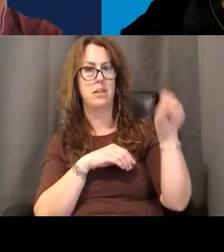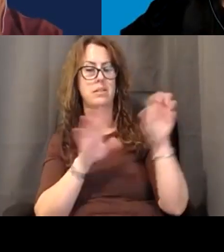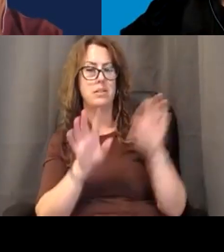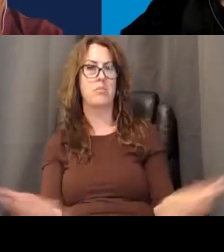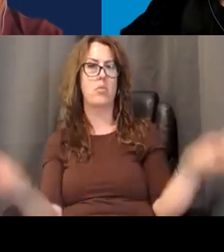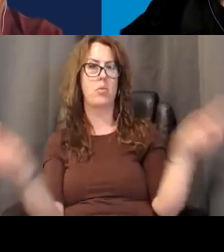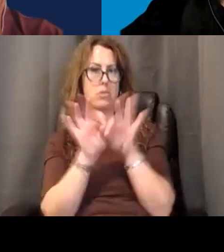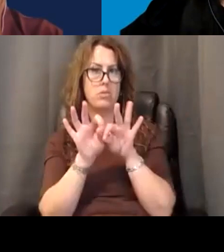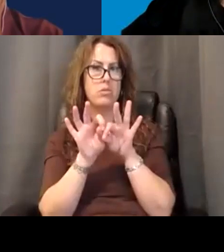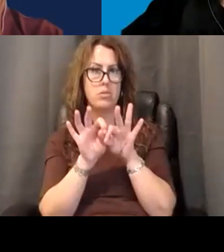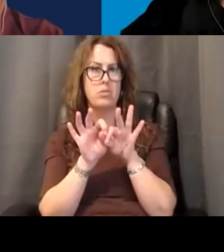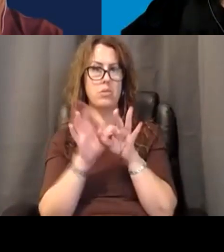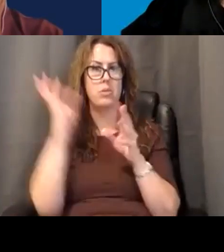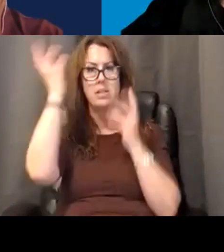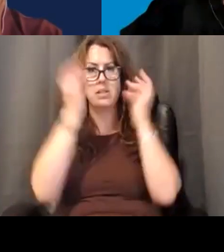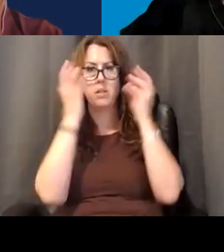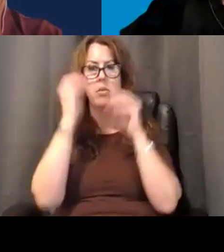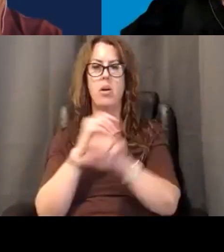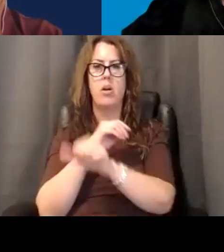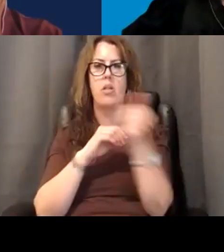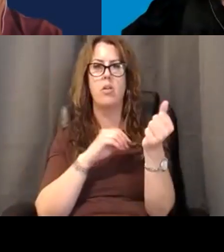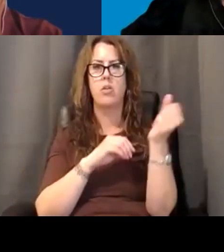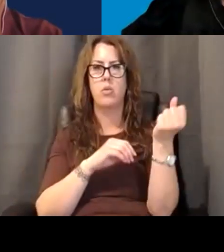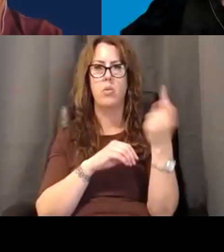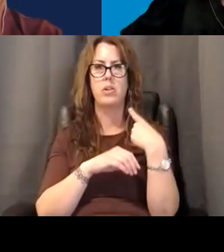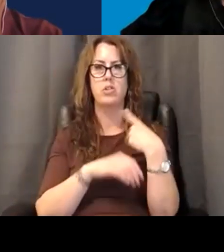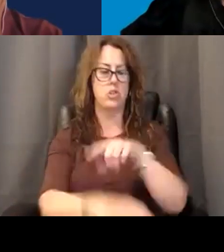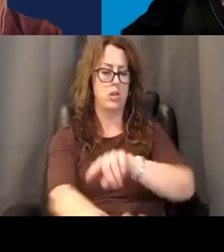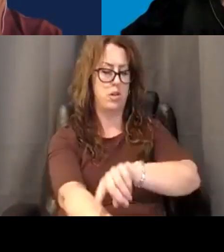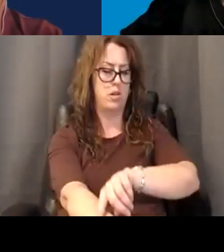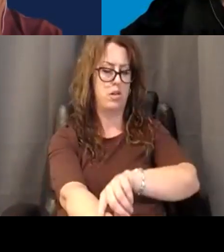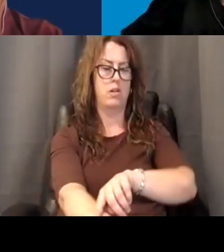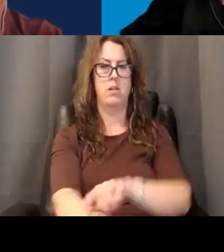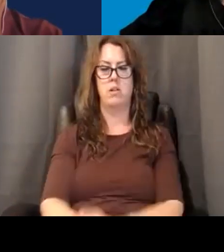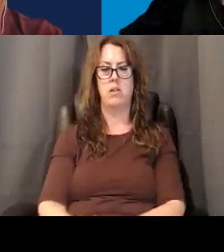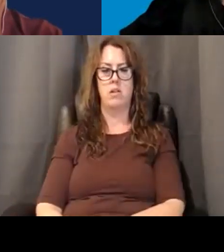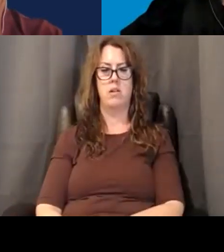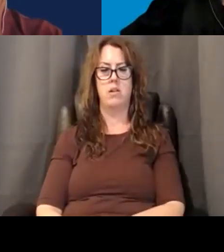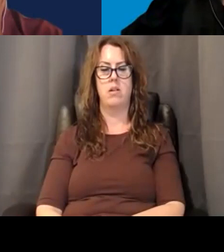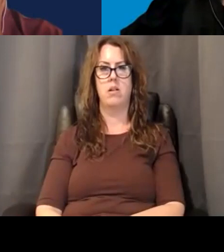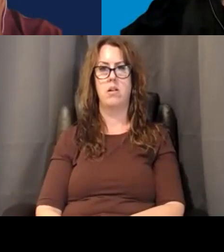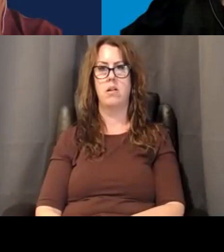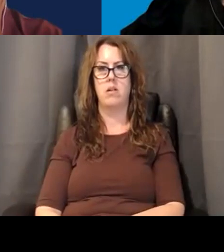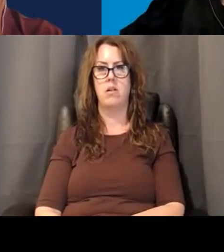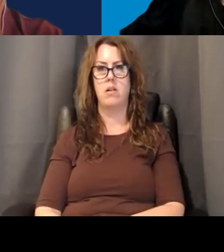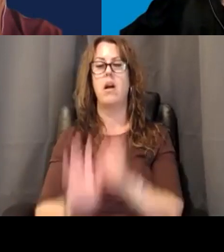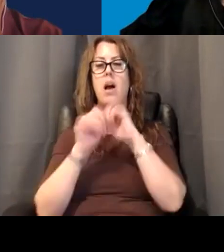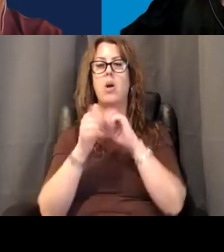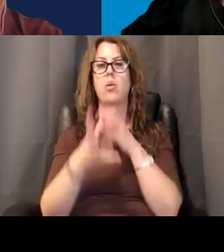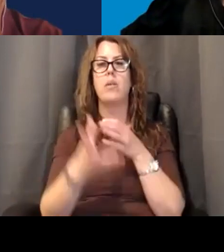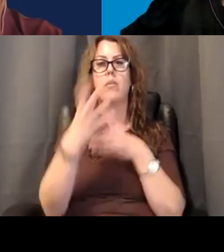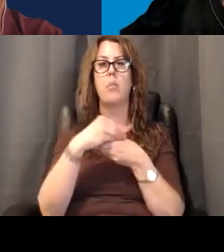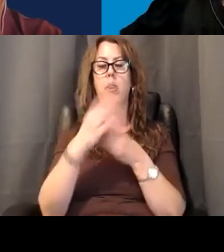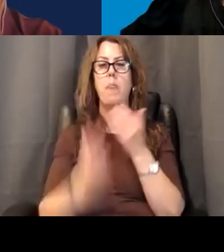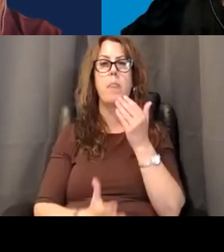about. There's another question here. How can we engage the most vulnerable populations and those who are most affected